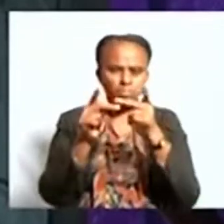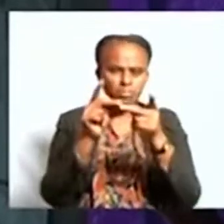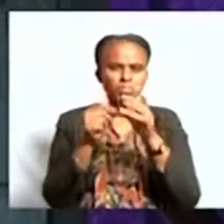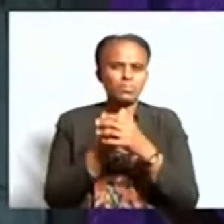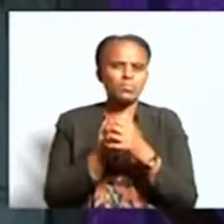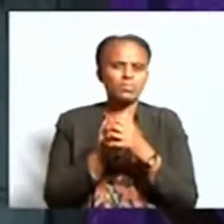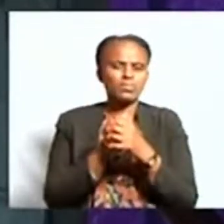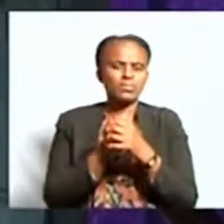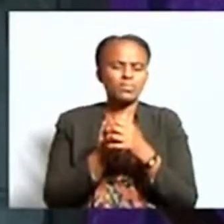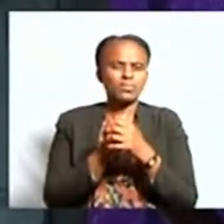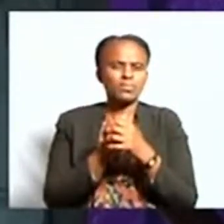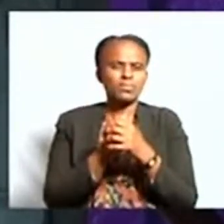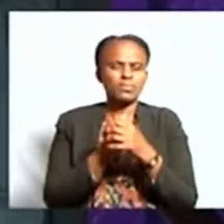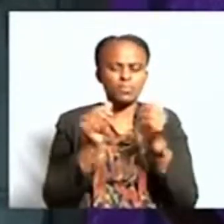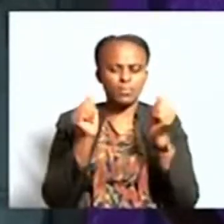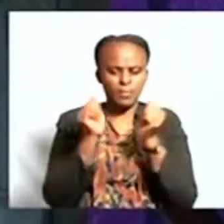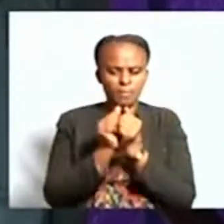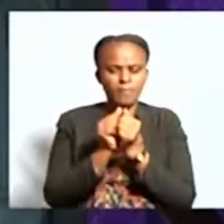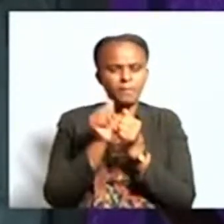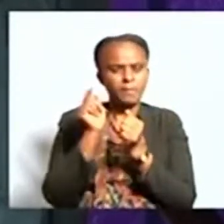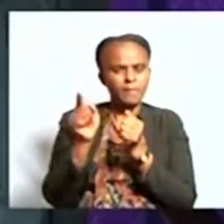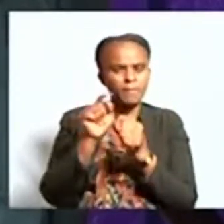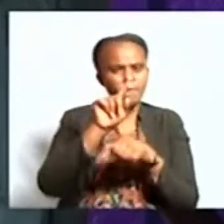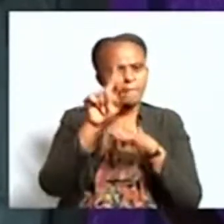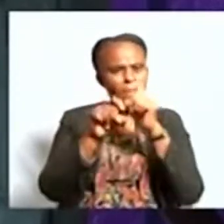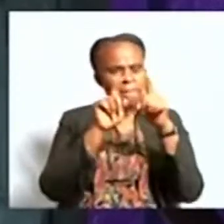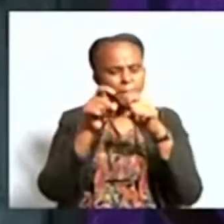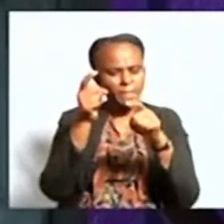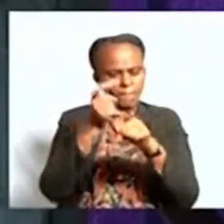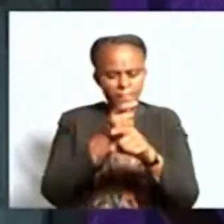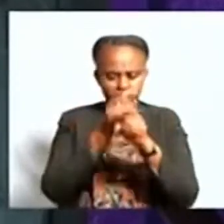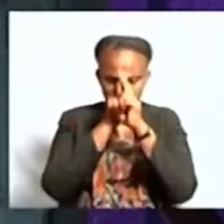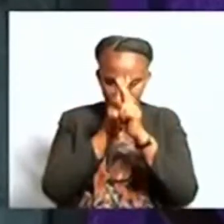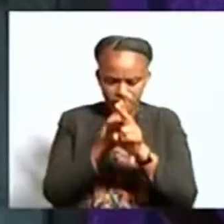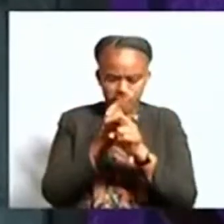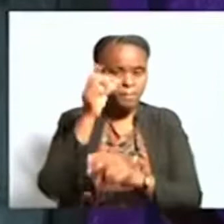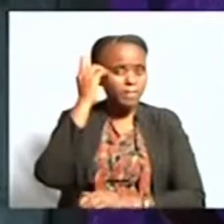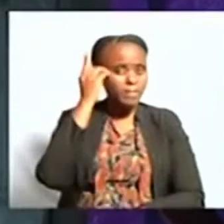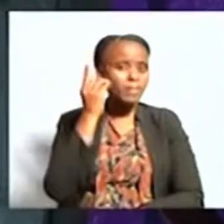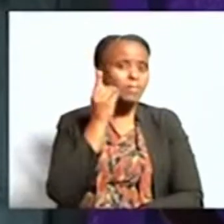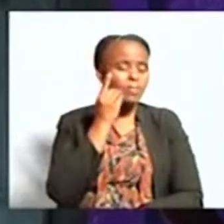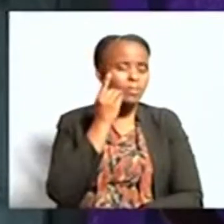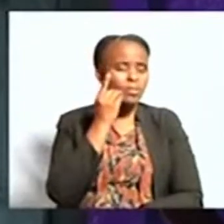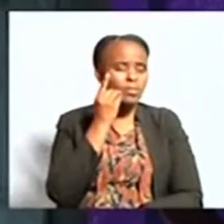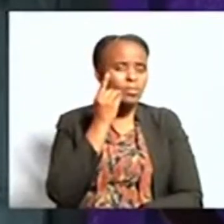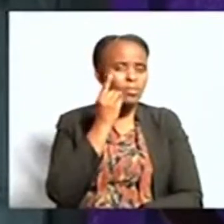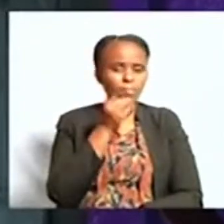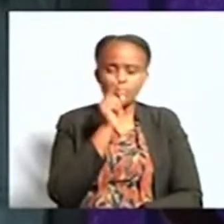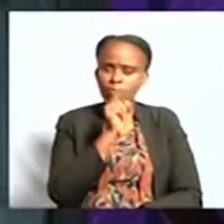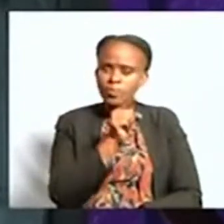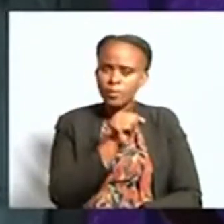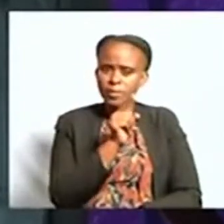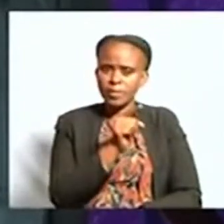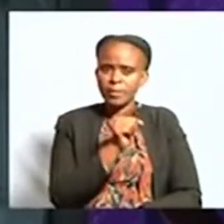With regard to the question from Honorable Daka, on the